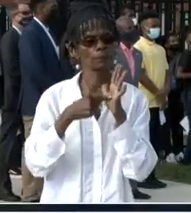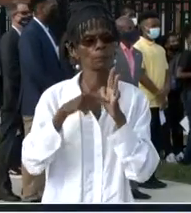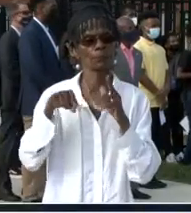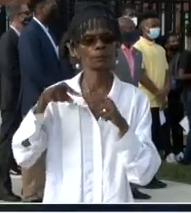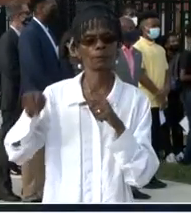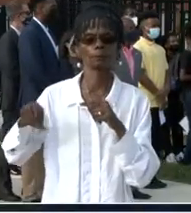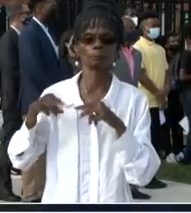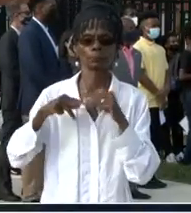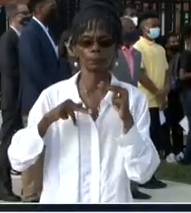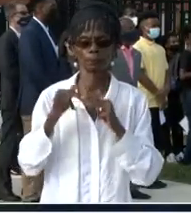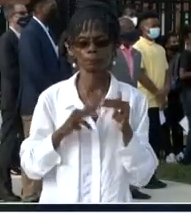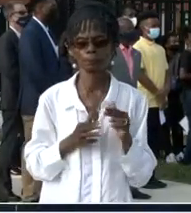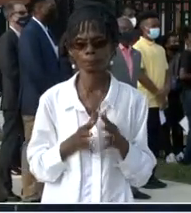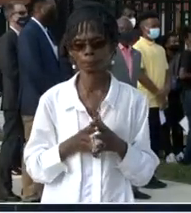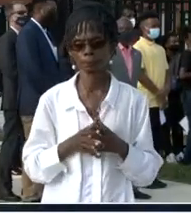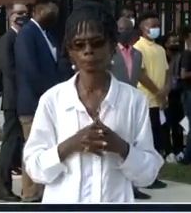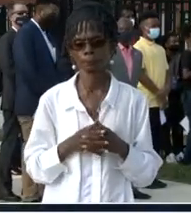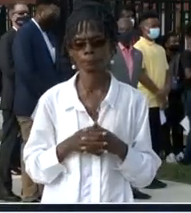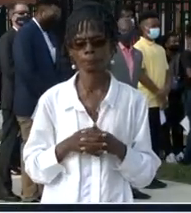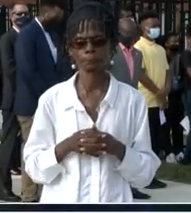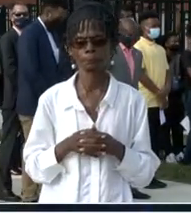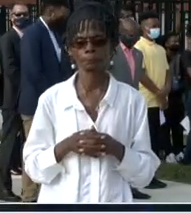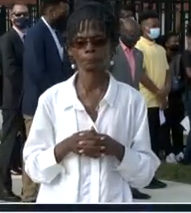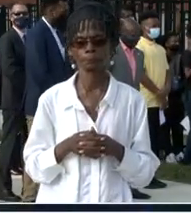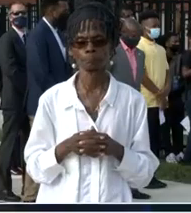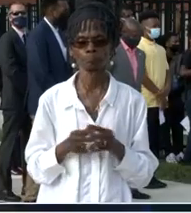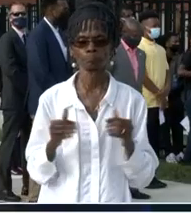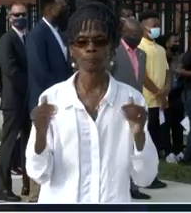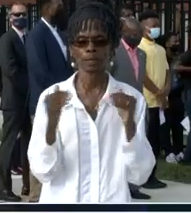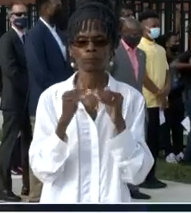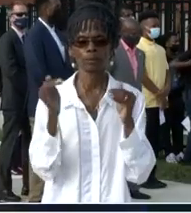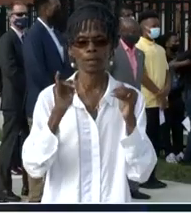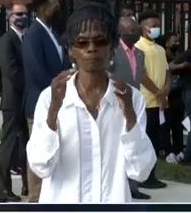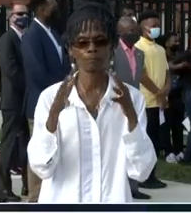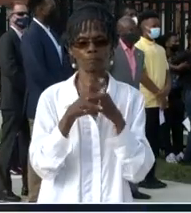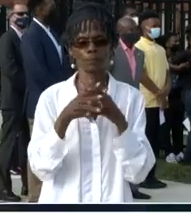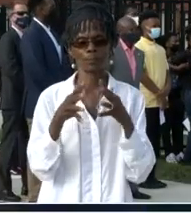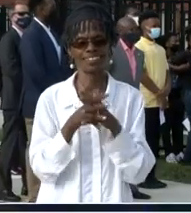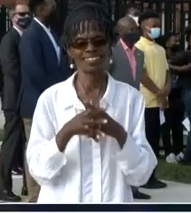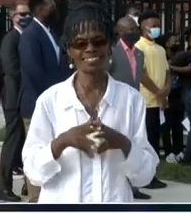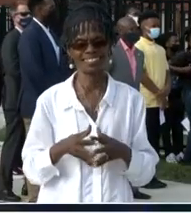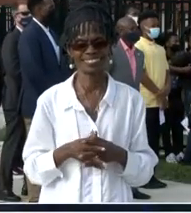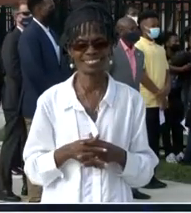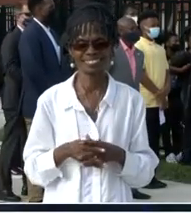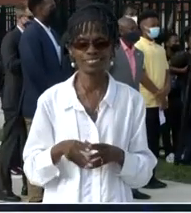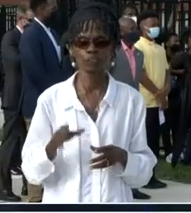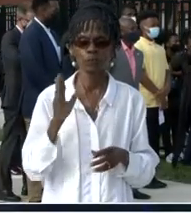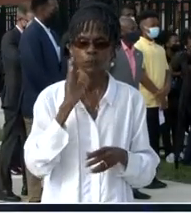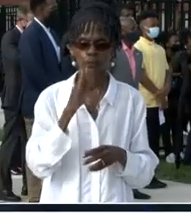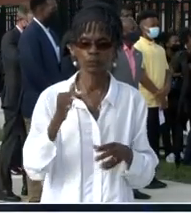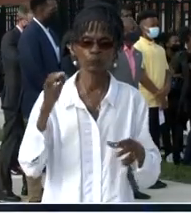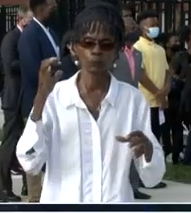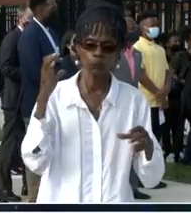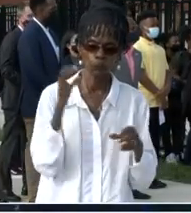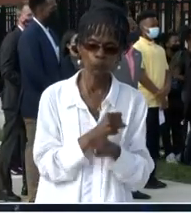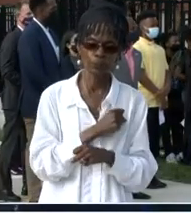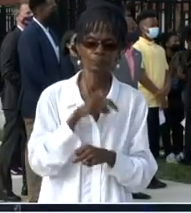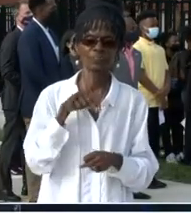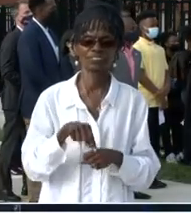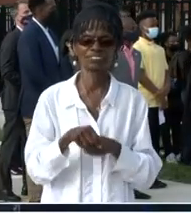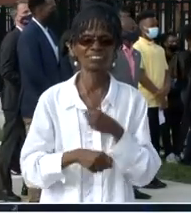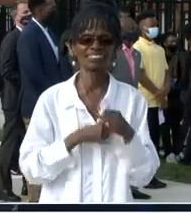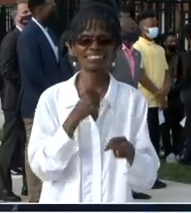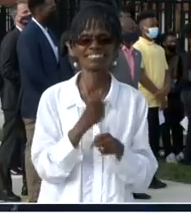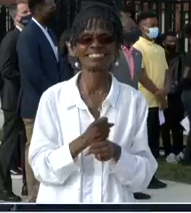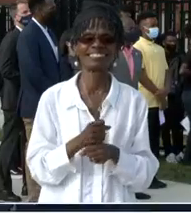it's a long season. It starts and it never ends to make sure our buildings are ready for our